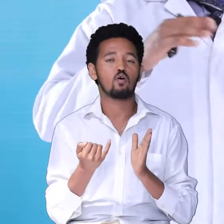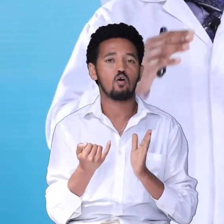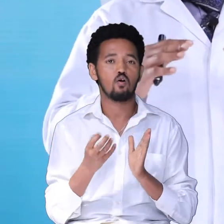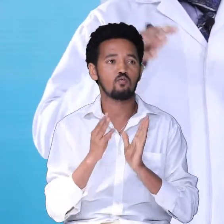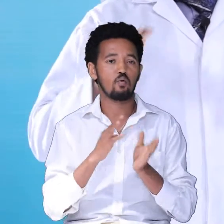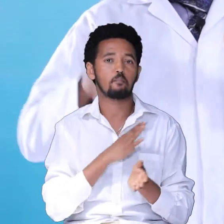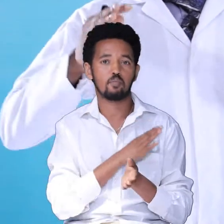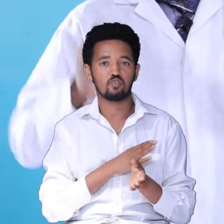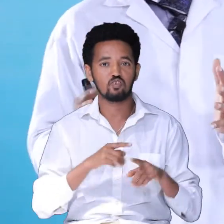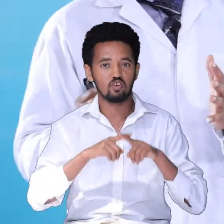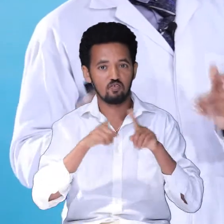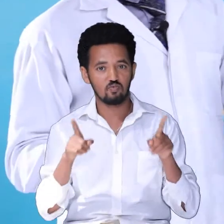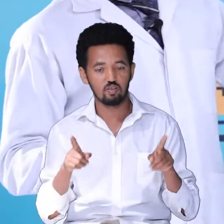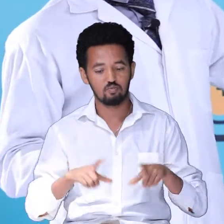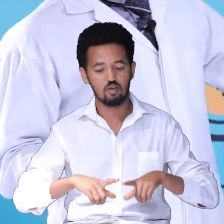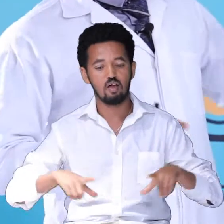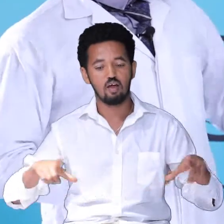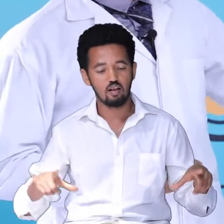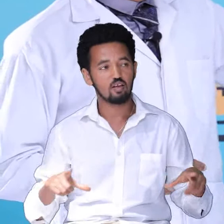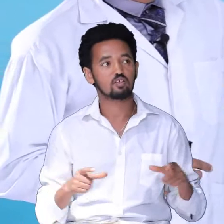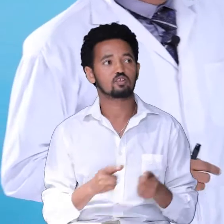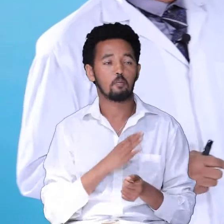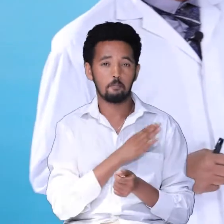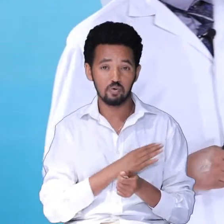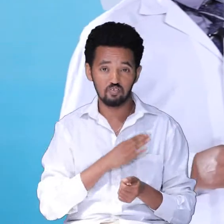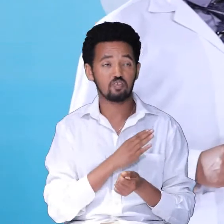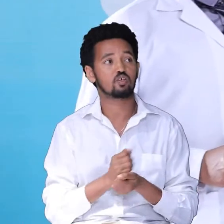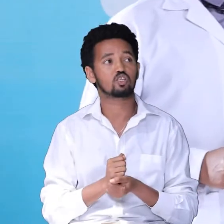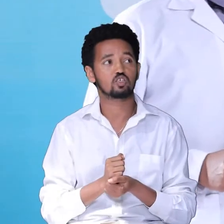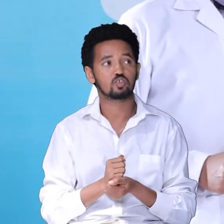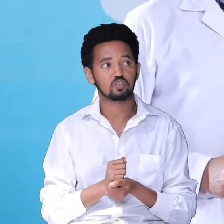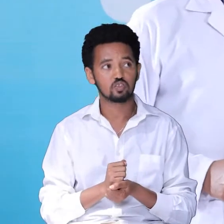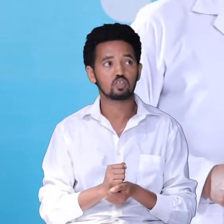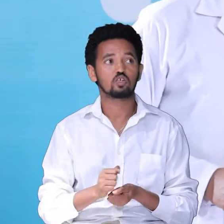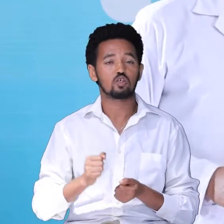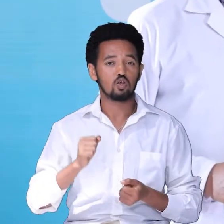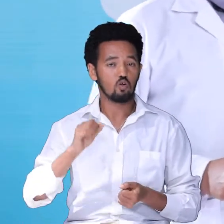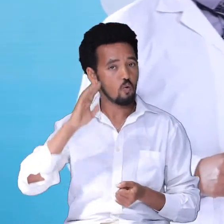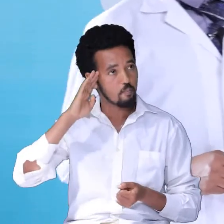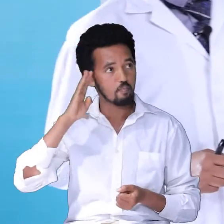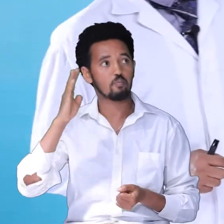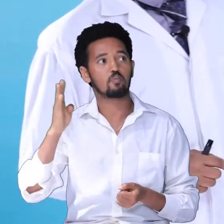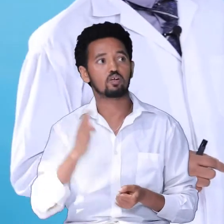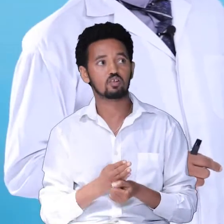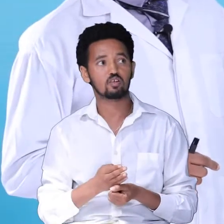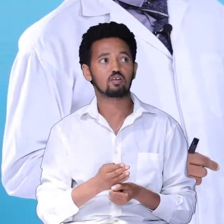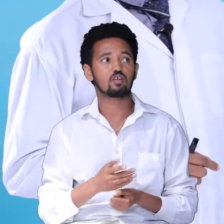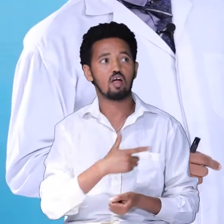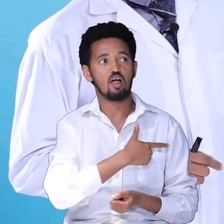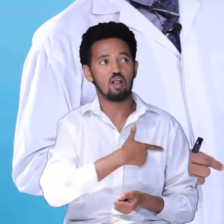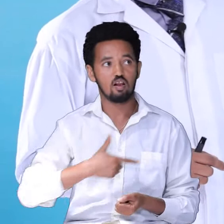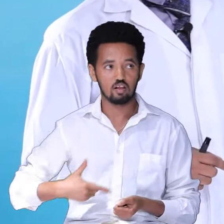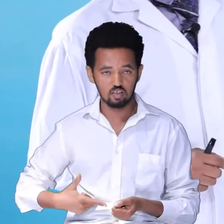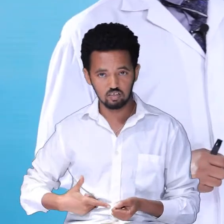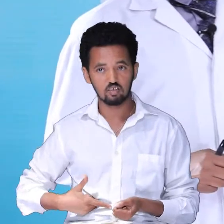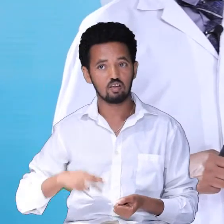the collection of different islands. The British fleet led by or commanded by Lord Nelson had crushed the French